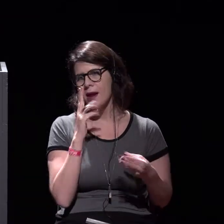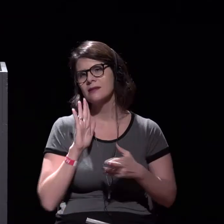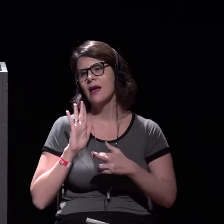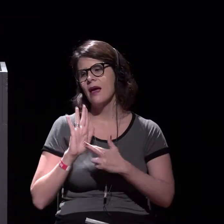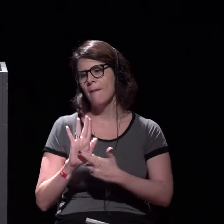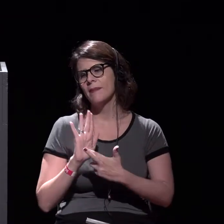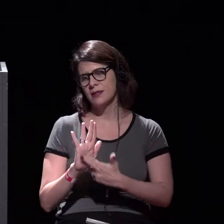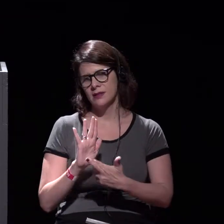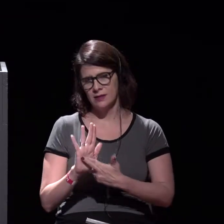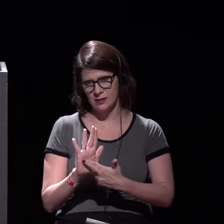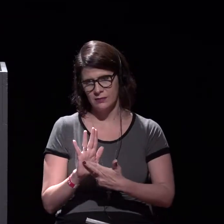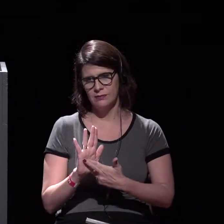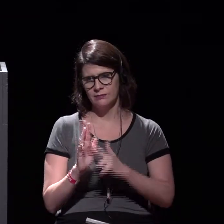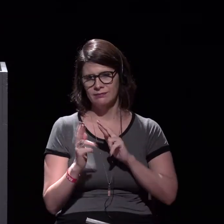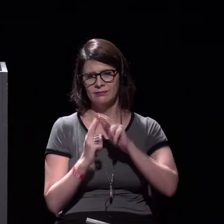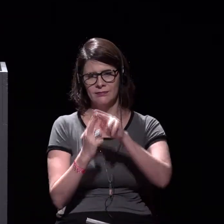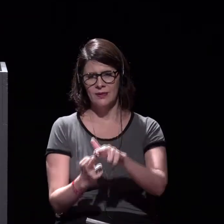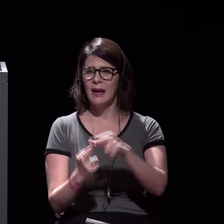your history and then try to